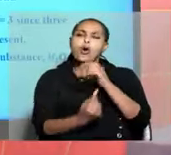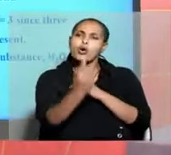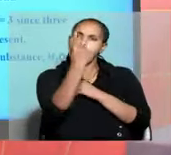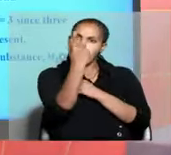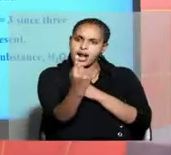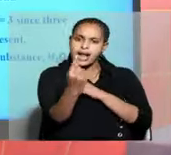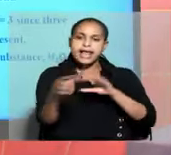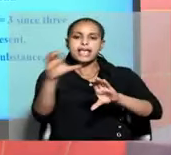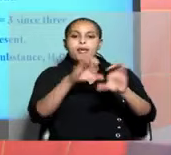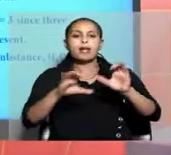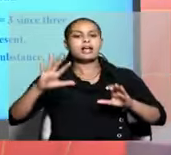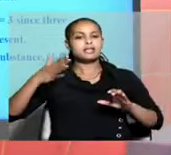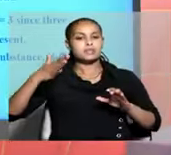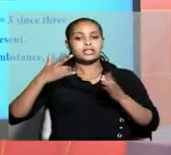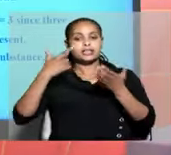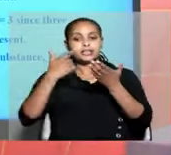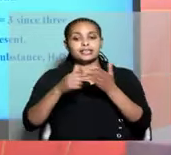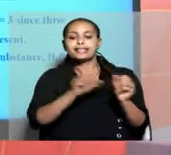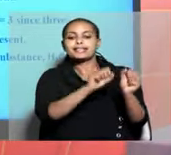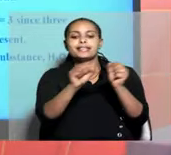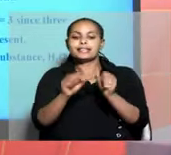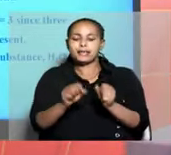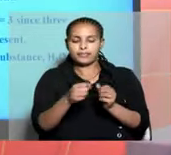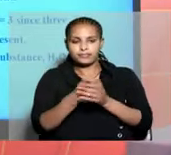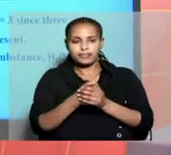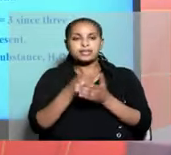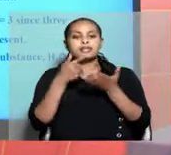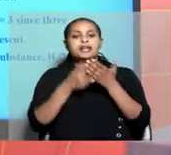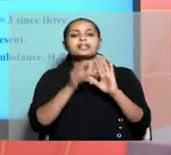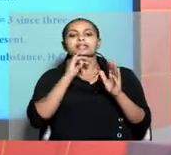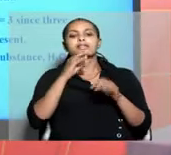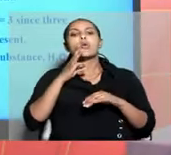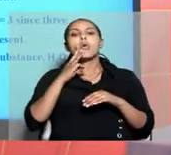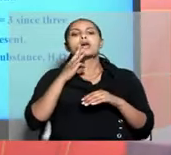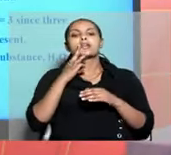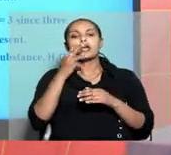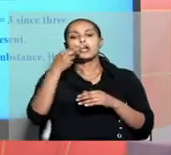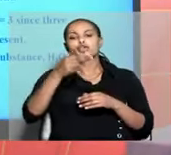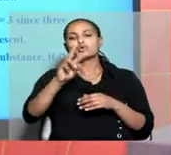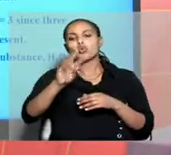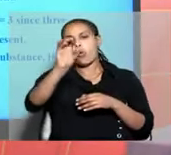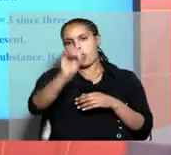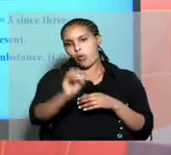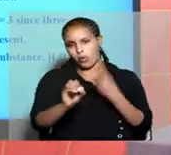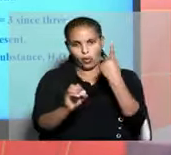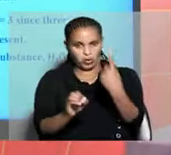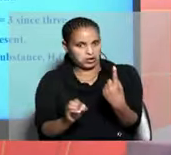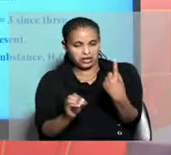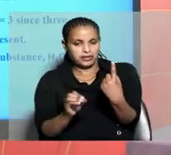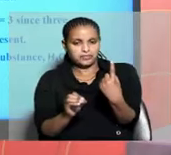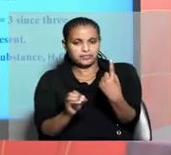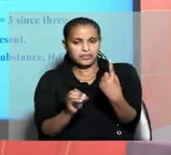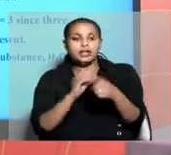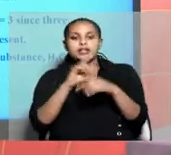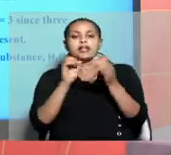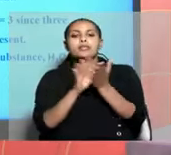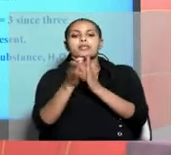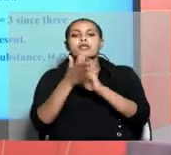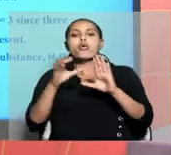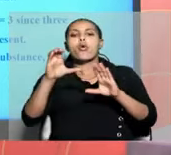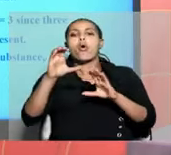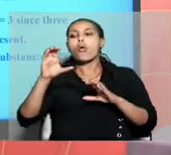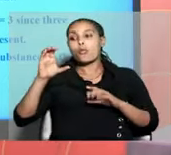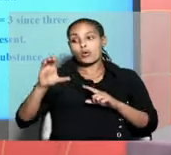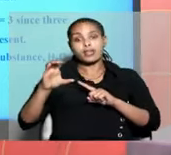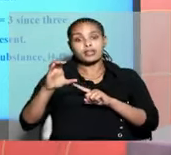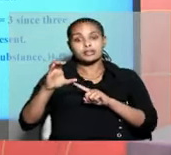one chemical species in this system, that is water, H2O. Therefore, the number of